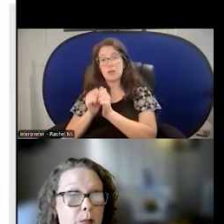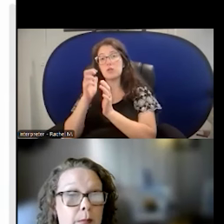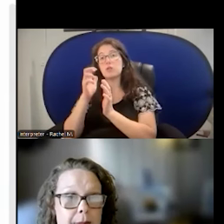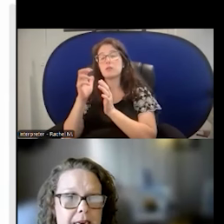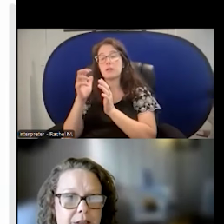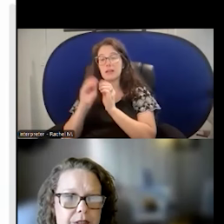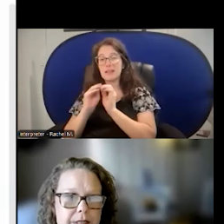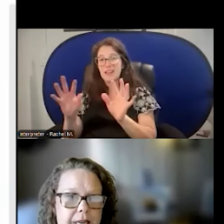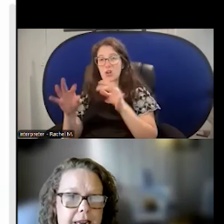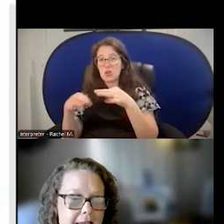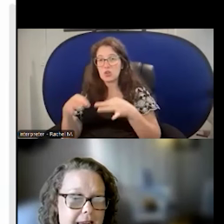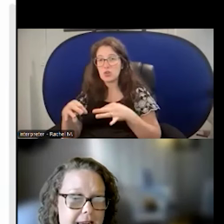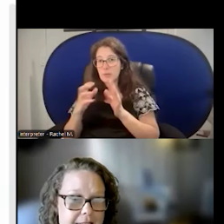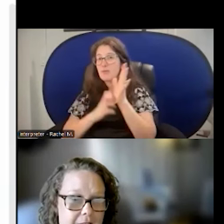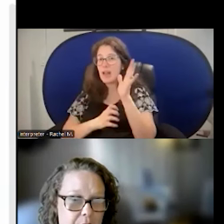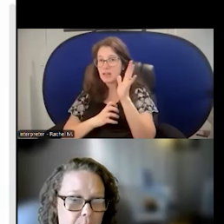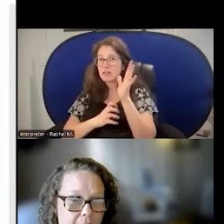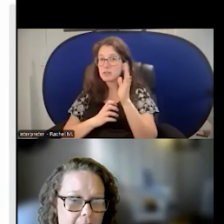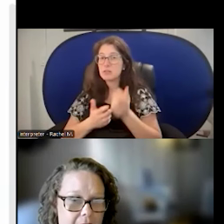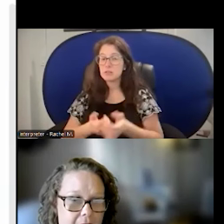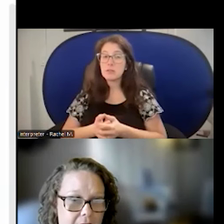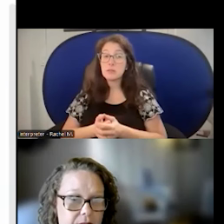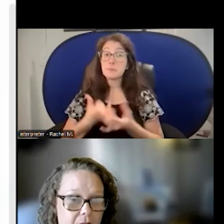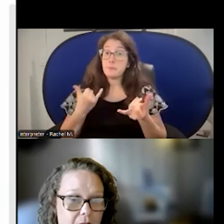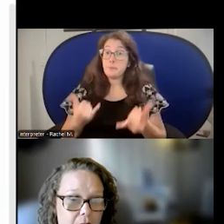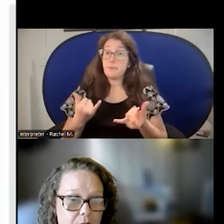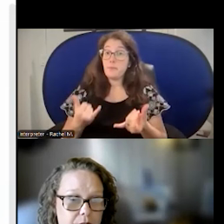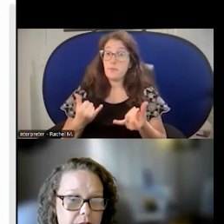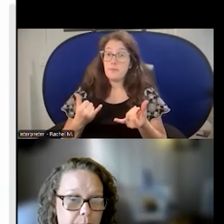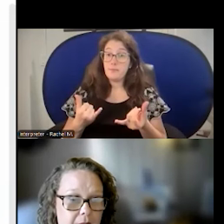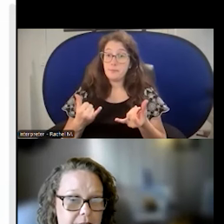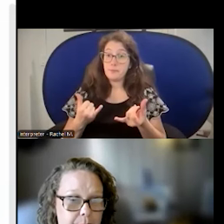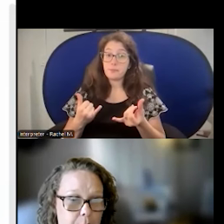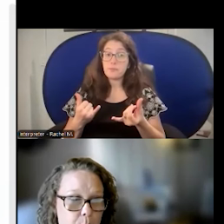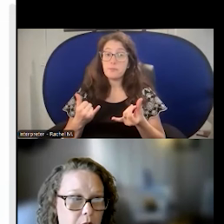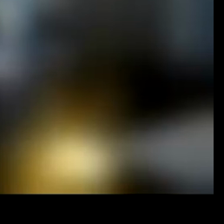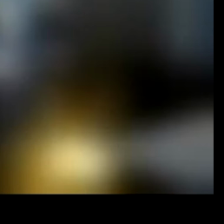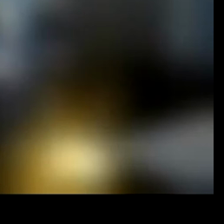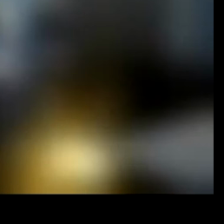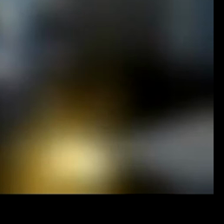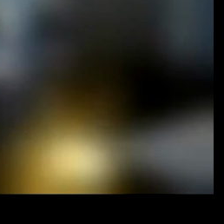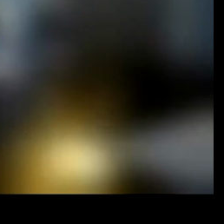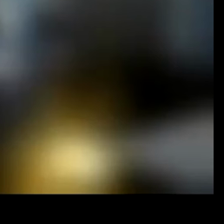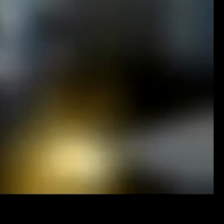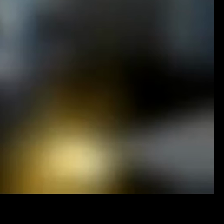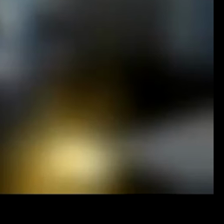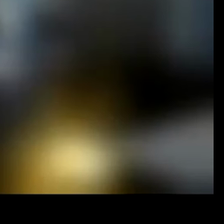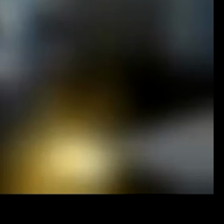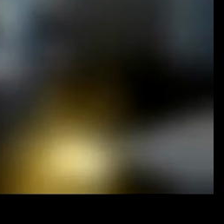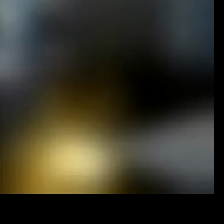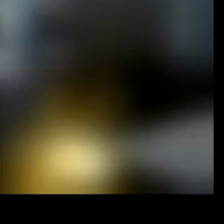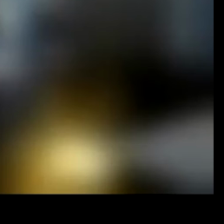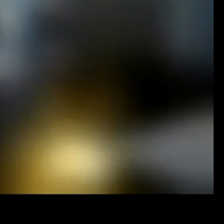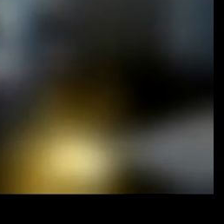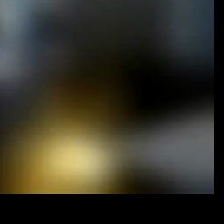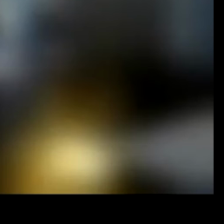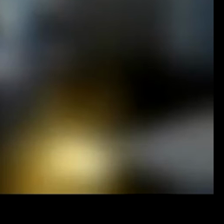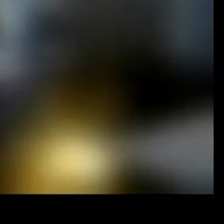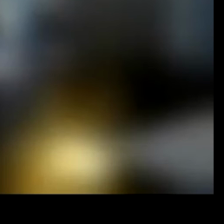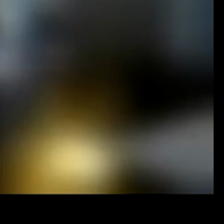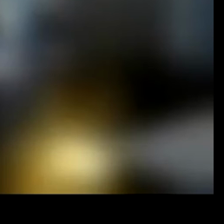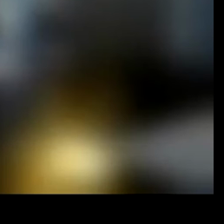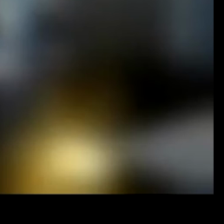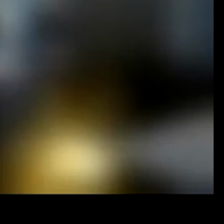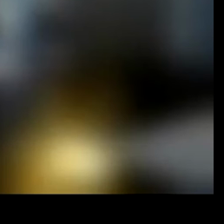to chunk my pages. And now I have done my demo and we're going to give you a peek into Moodle with